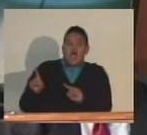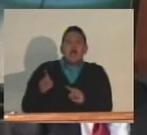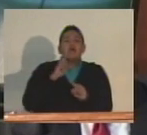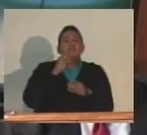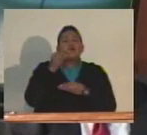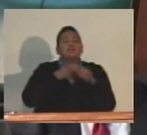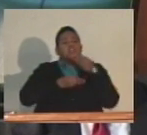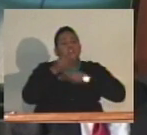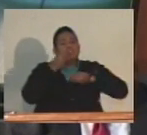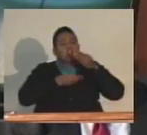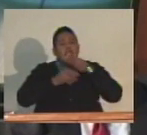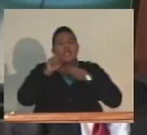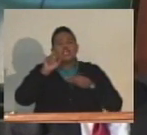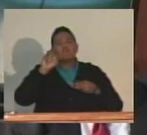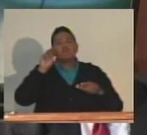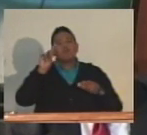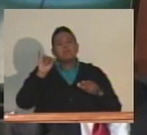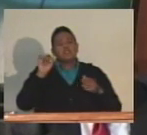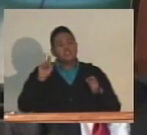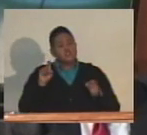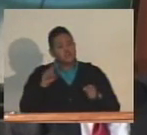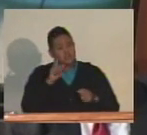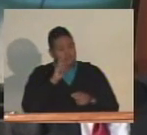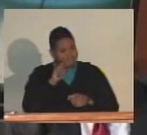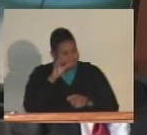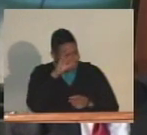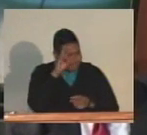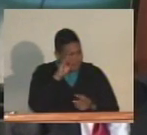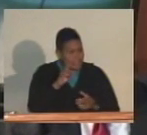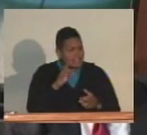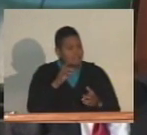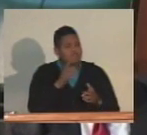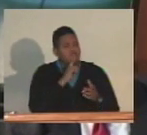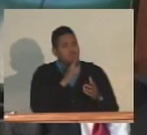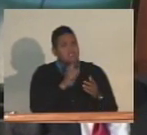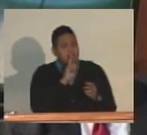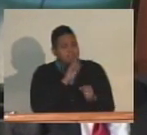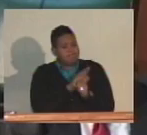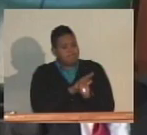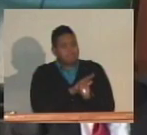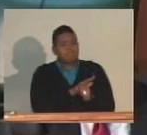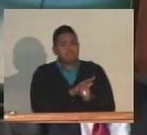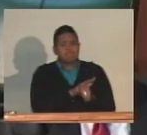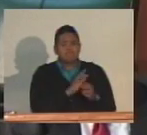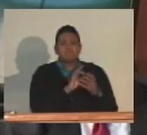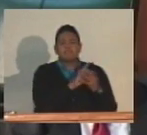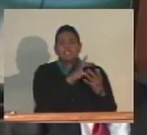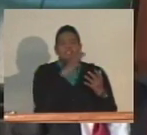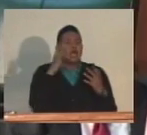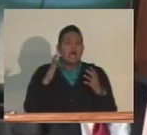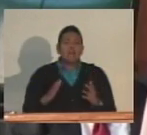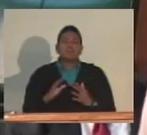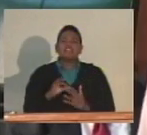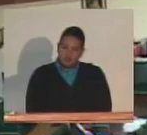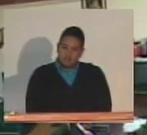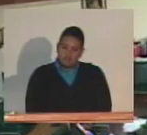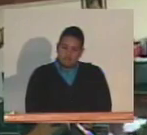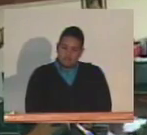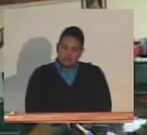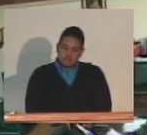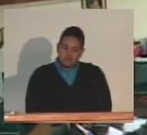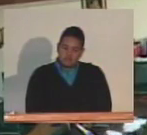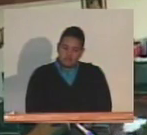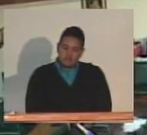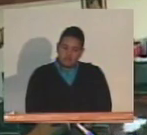trade remedy should be pursued in dedicated sessions of the Committee on Agriculture in special session.